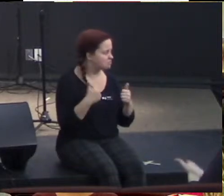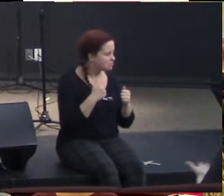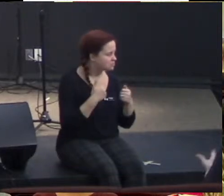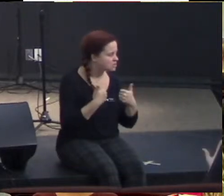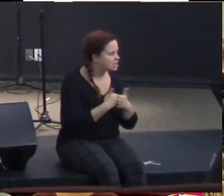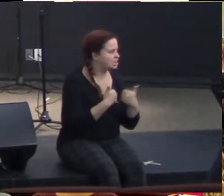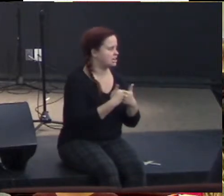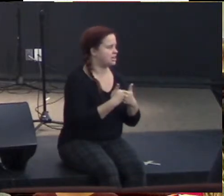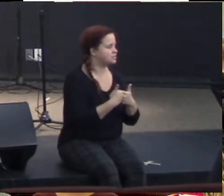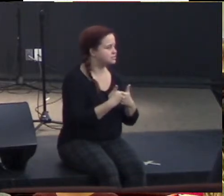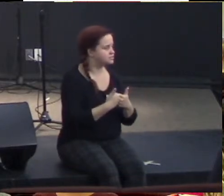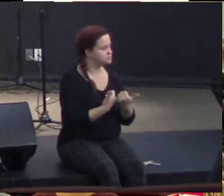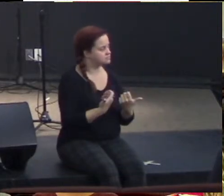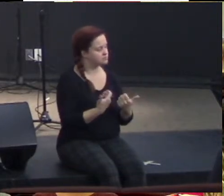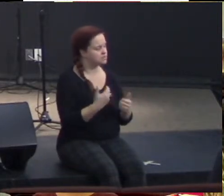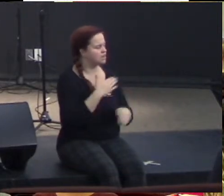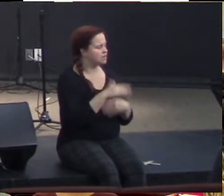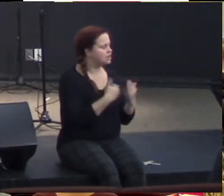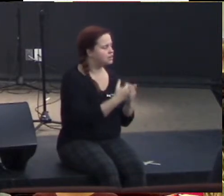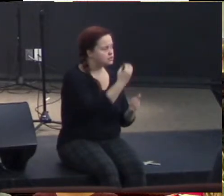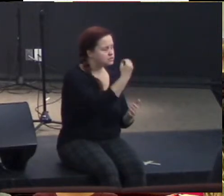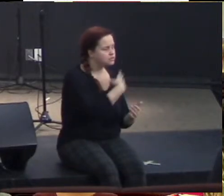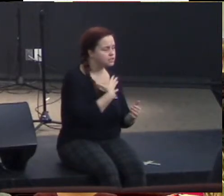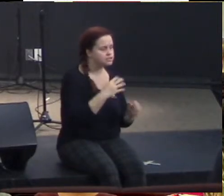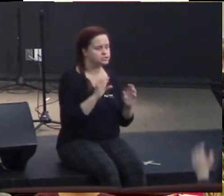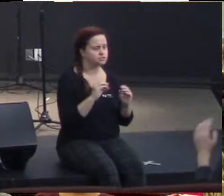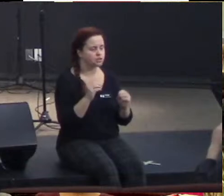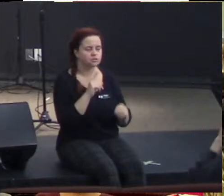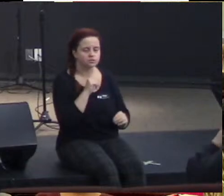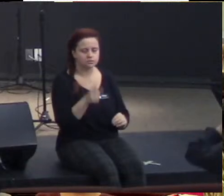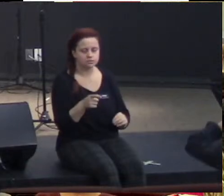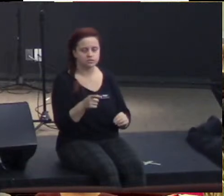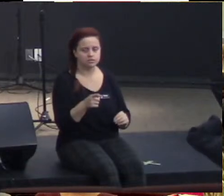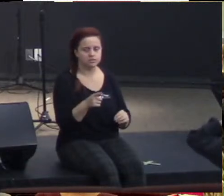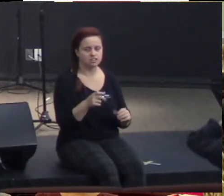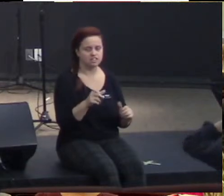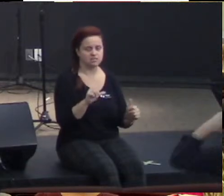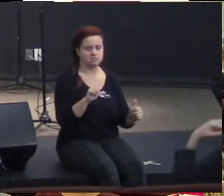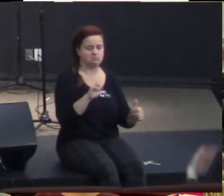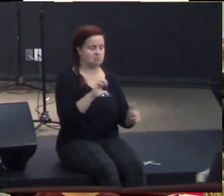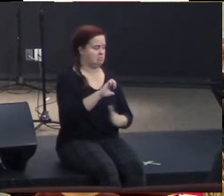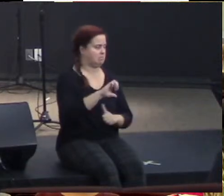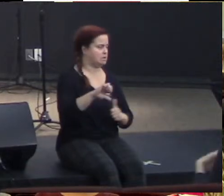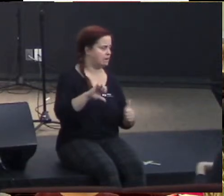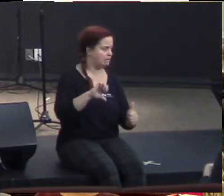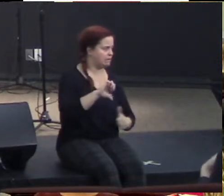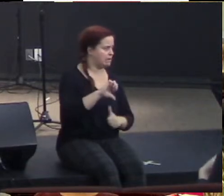all grace, no truth, it's a hangout.